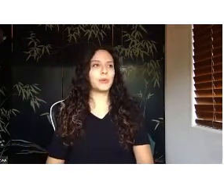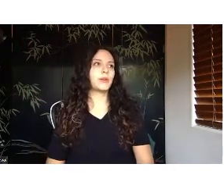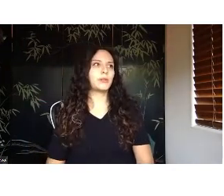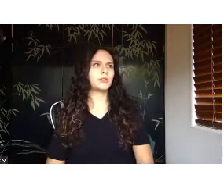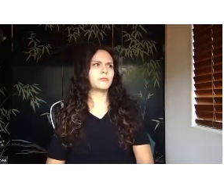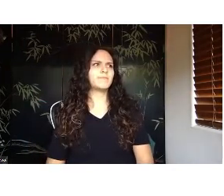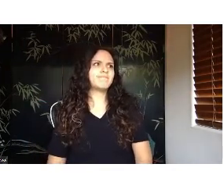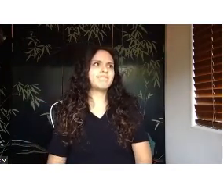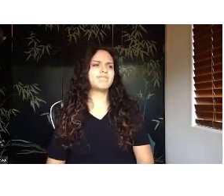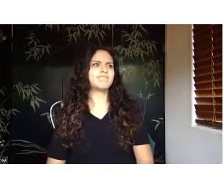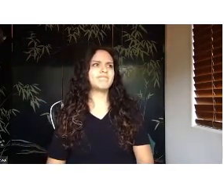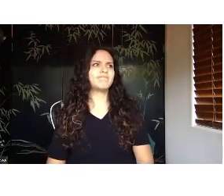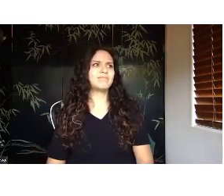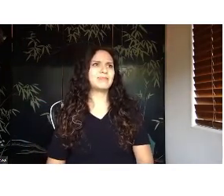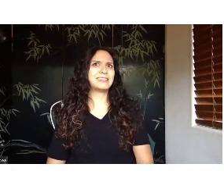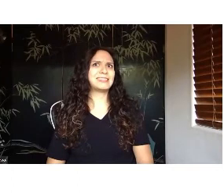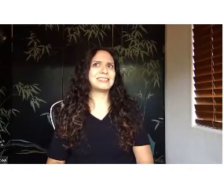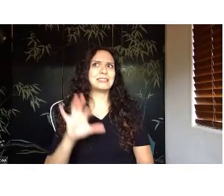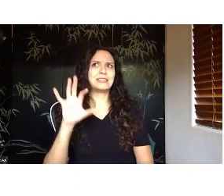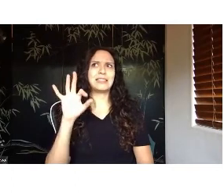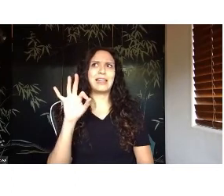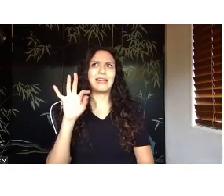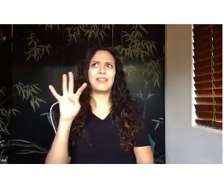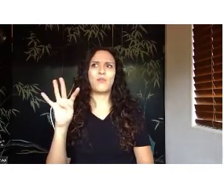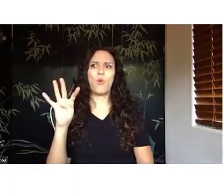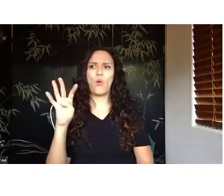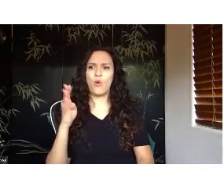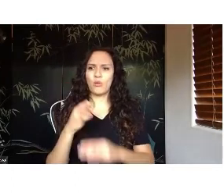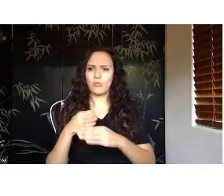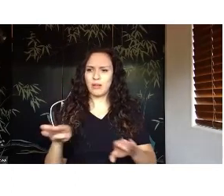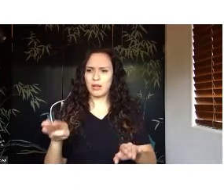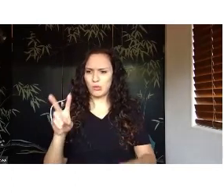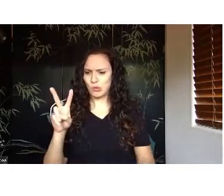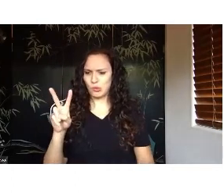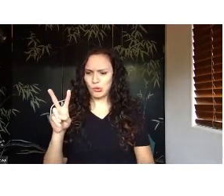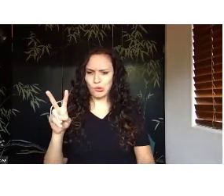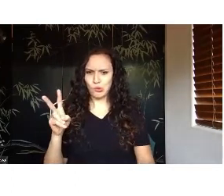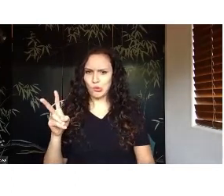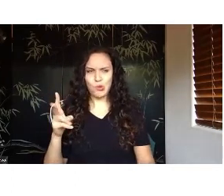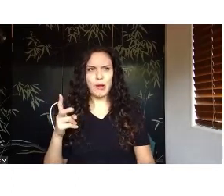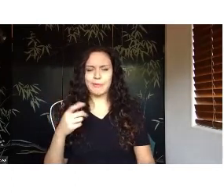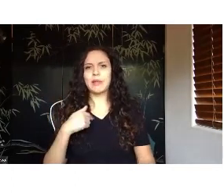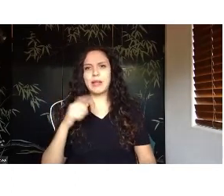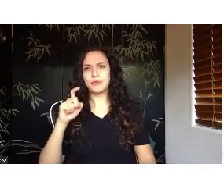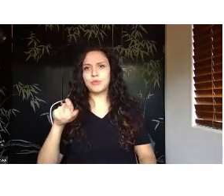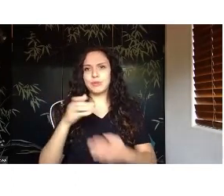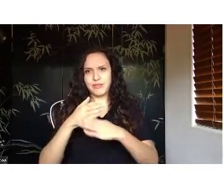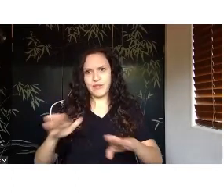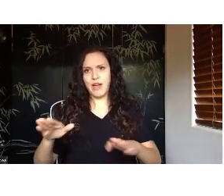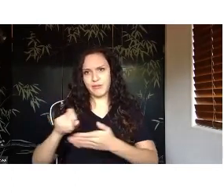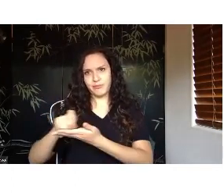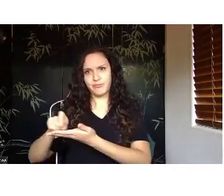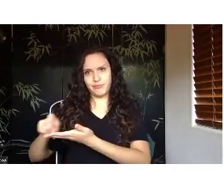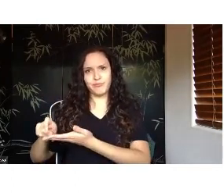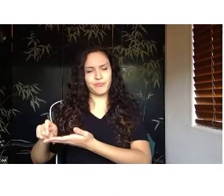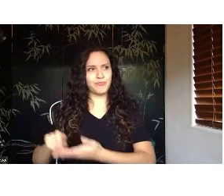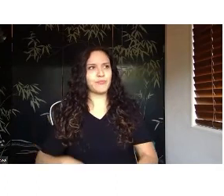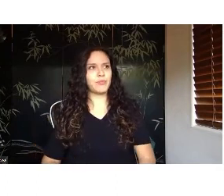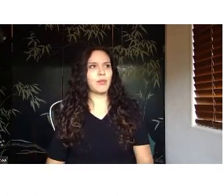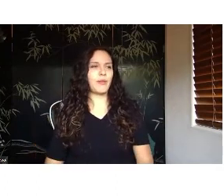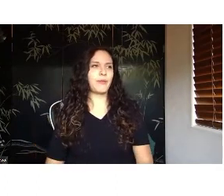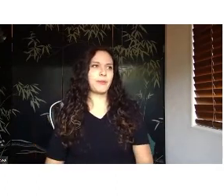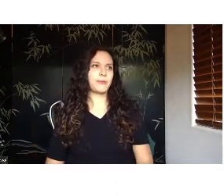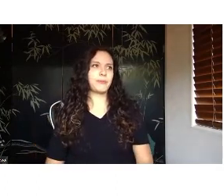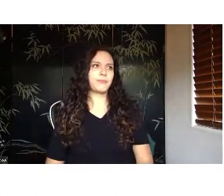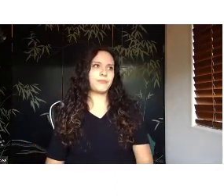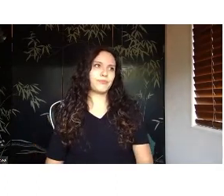over 2. Okay, well, I don't know what half of 94 is, so I'm going to go ahead on the side and do some